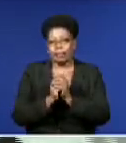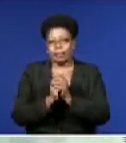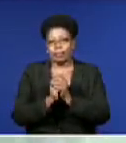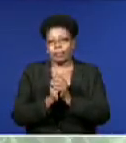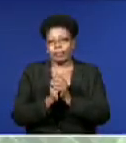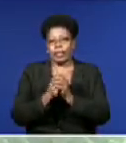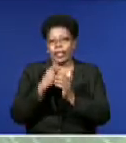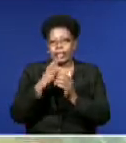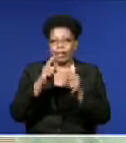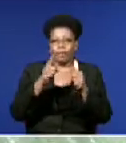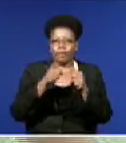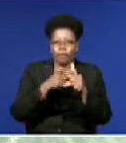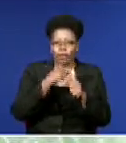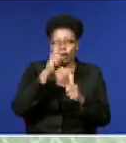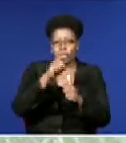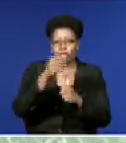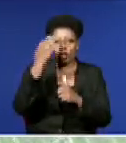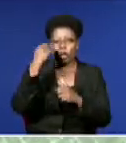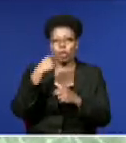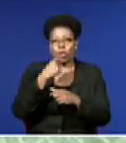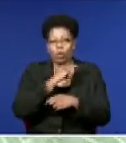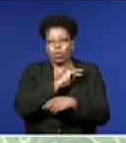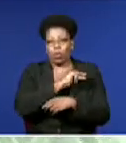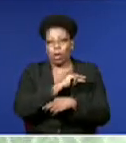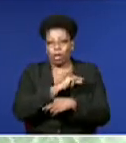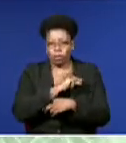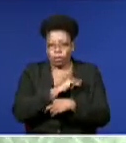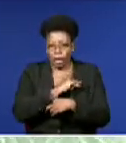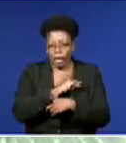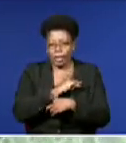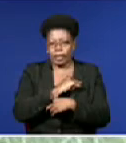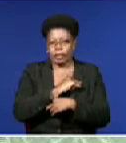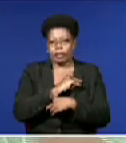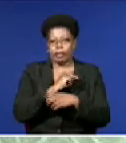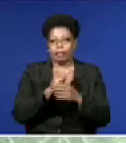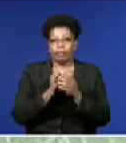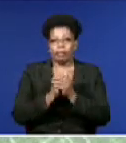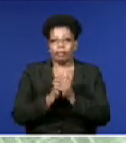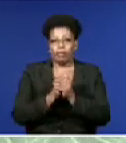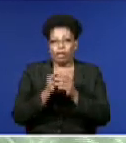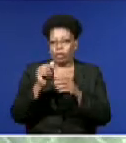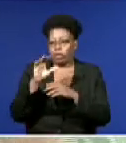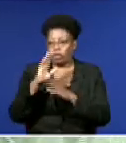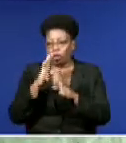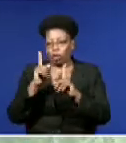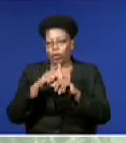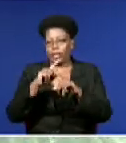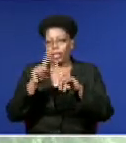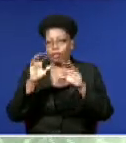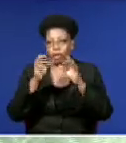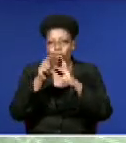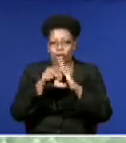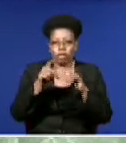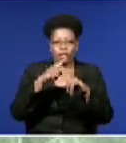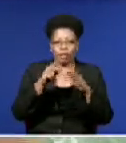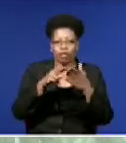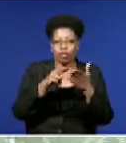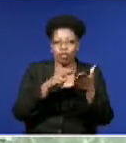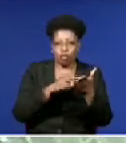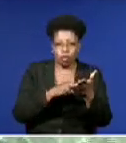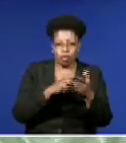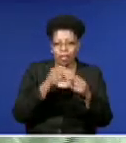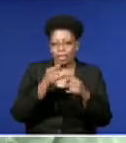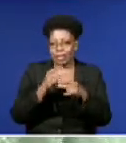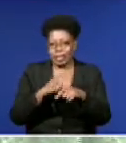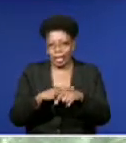to know who qualified, and that, so that's dealing with the various federations, which have all different rules and deadlines and